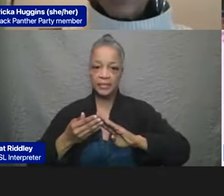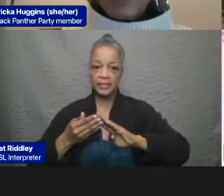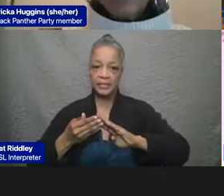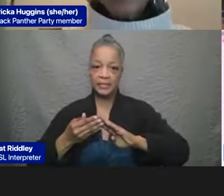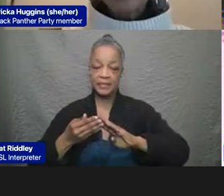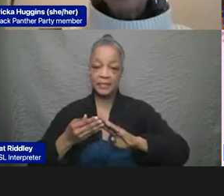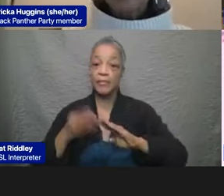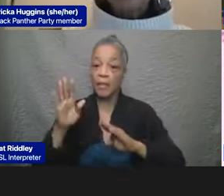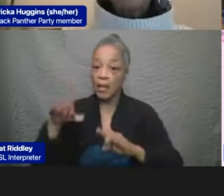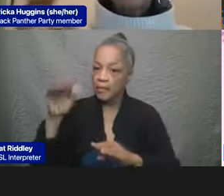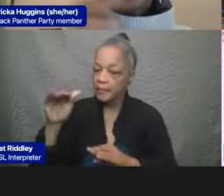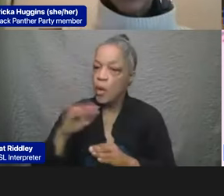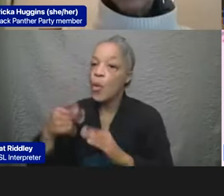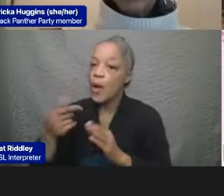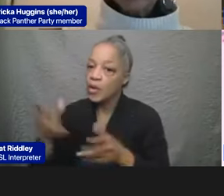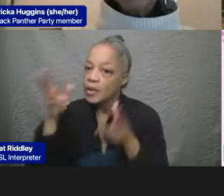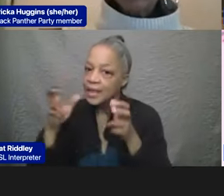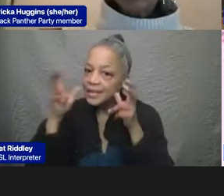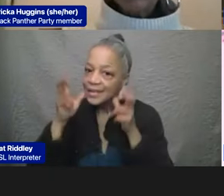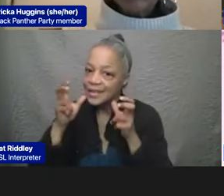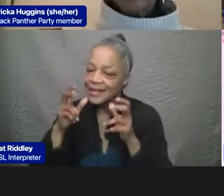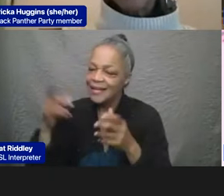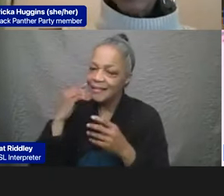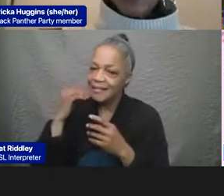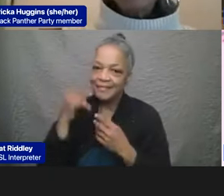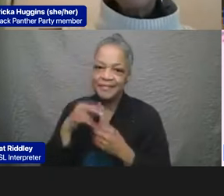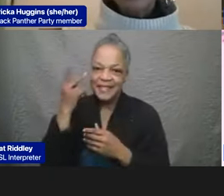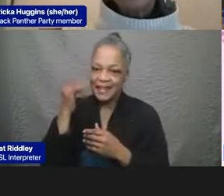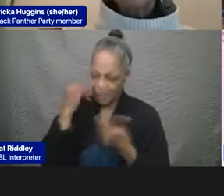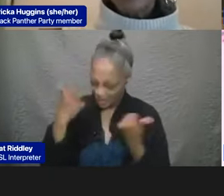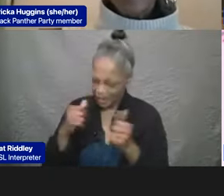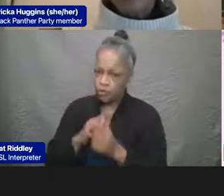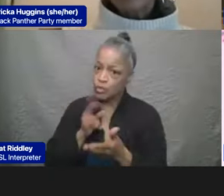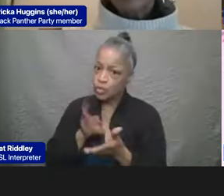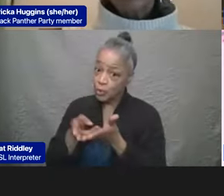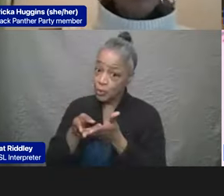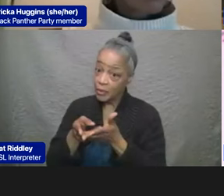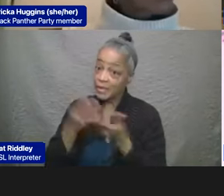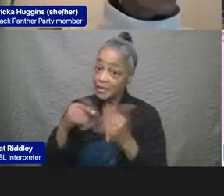you listen for if this is still true. Do we still need these things today?